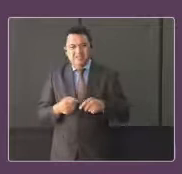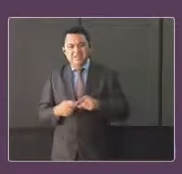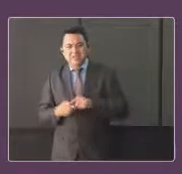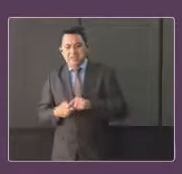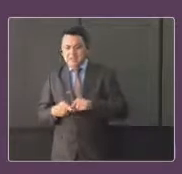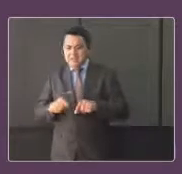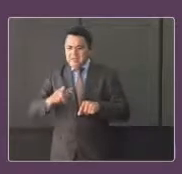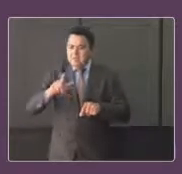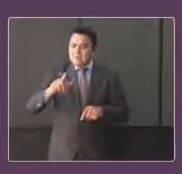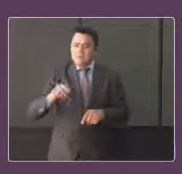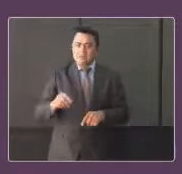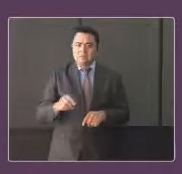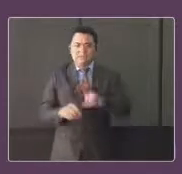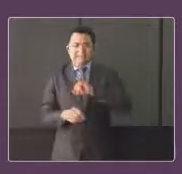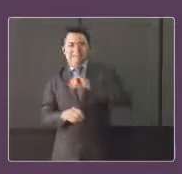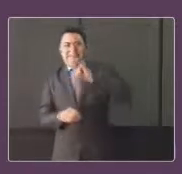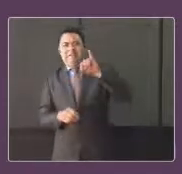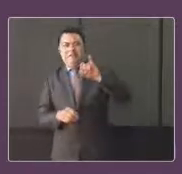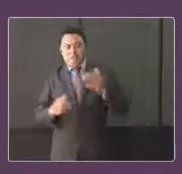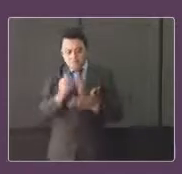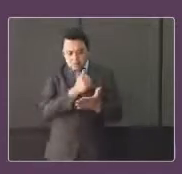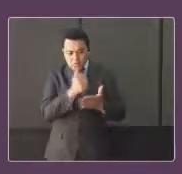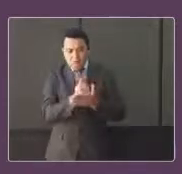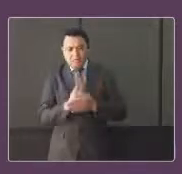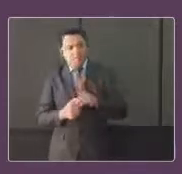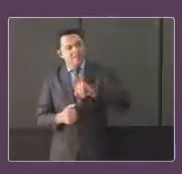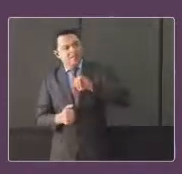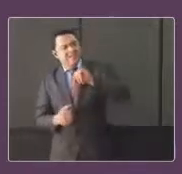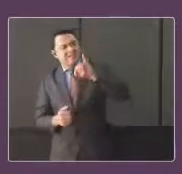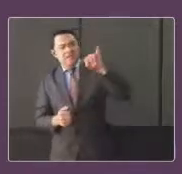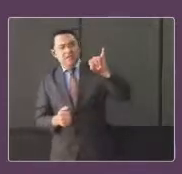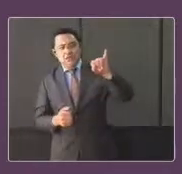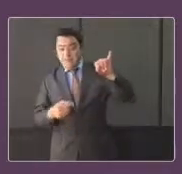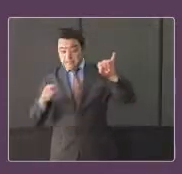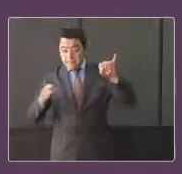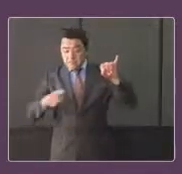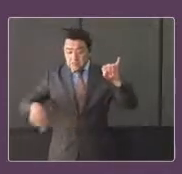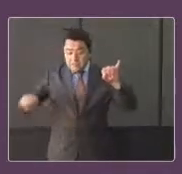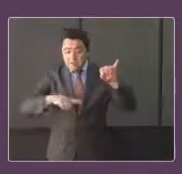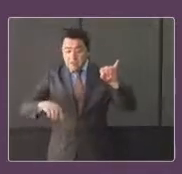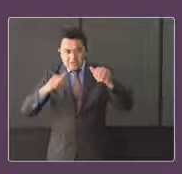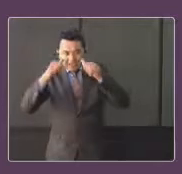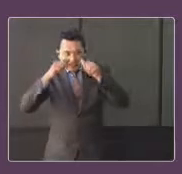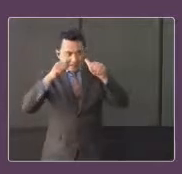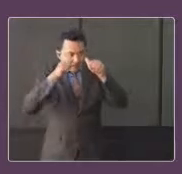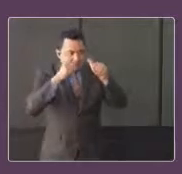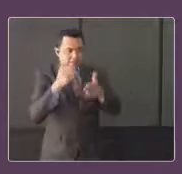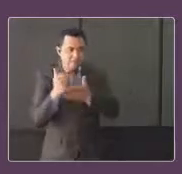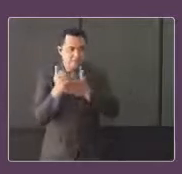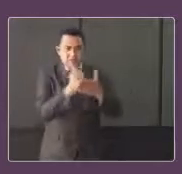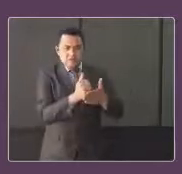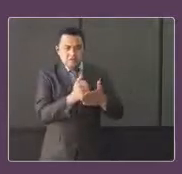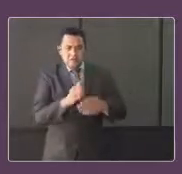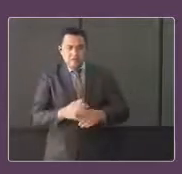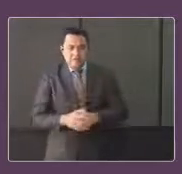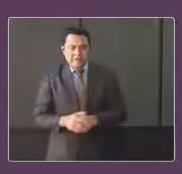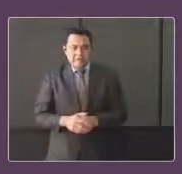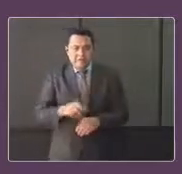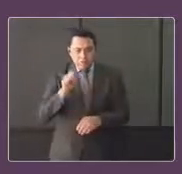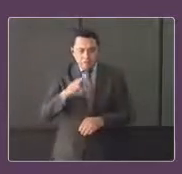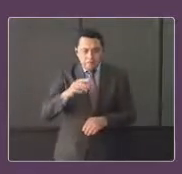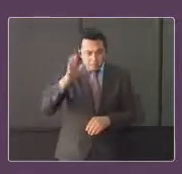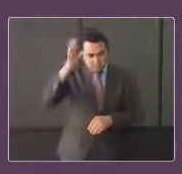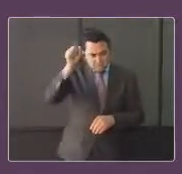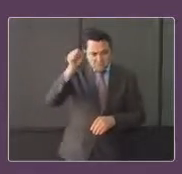migrants in faraway areas or the invisible areas, either in the city or in the district. So